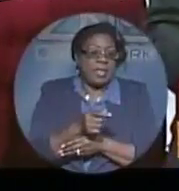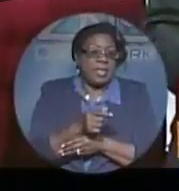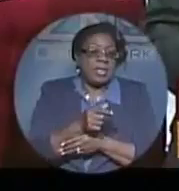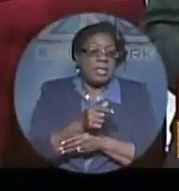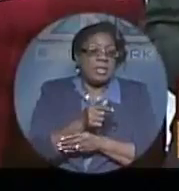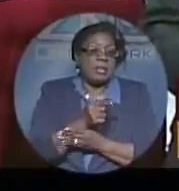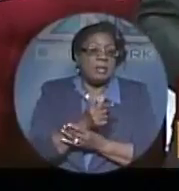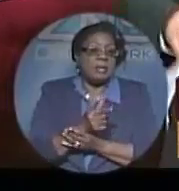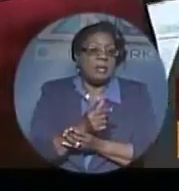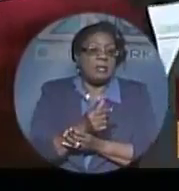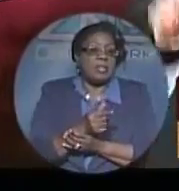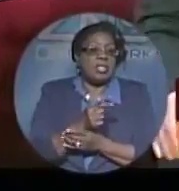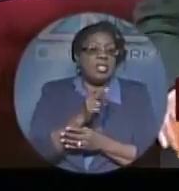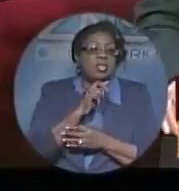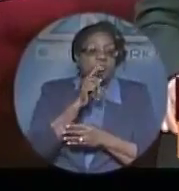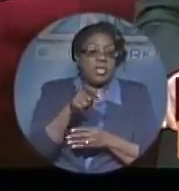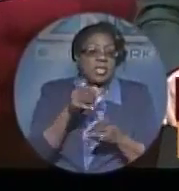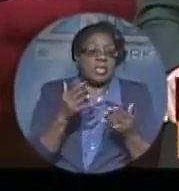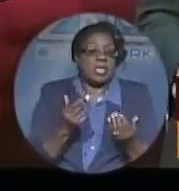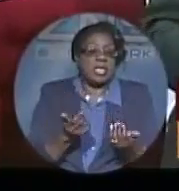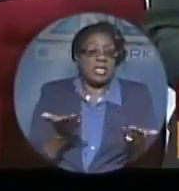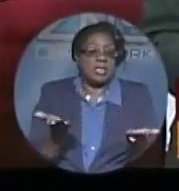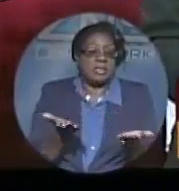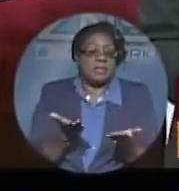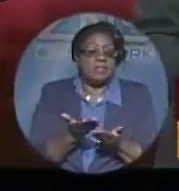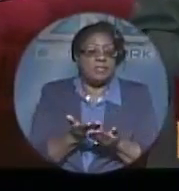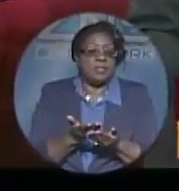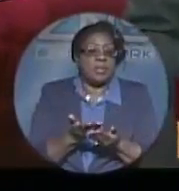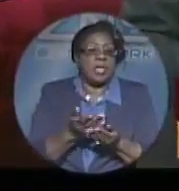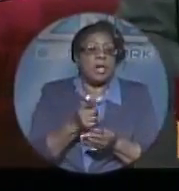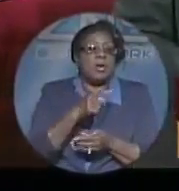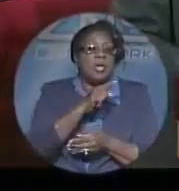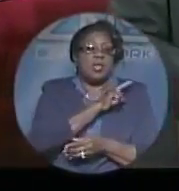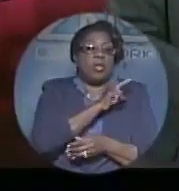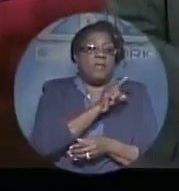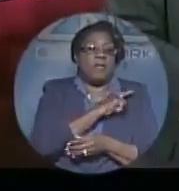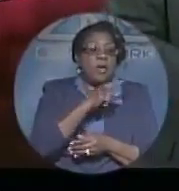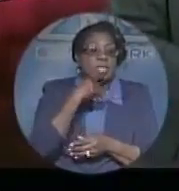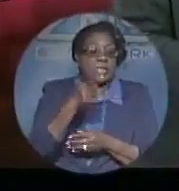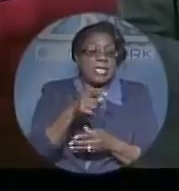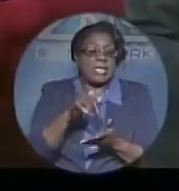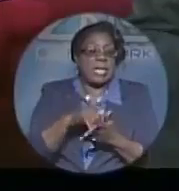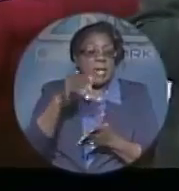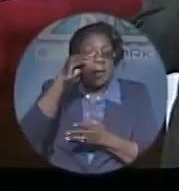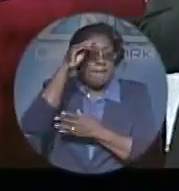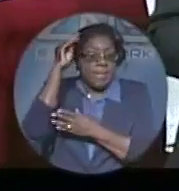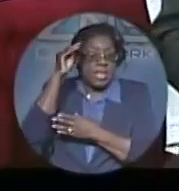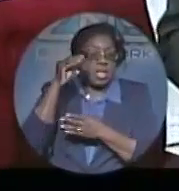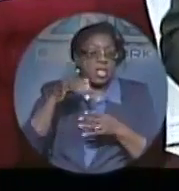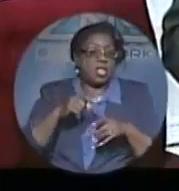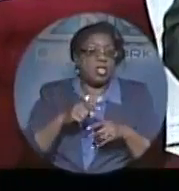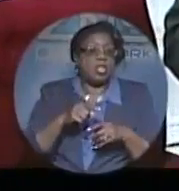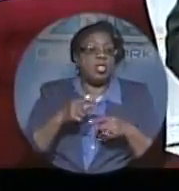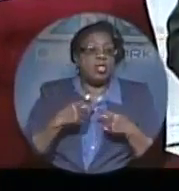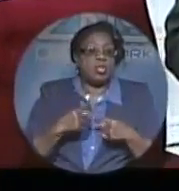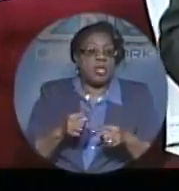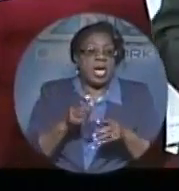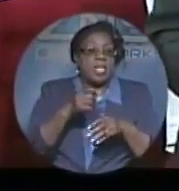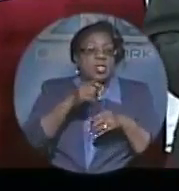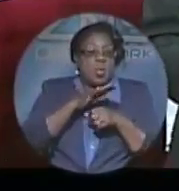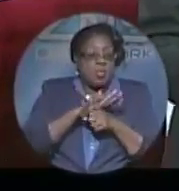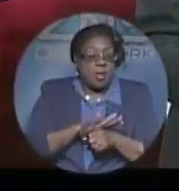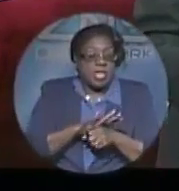in Yamagata the other night, this recent stuff, according to LaFleur, Mitchell attempted to pressure